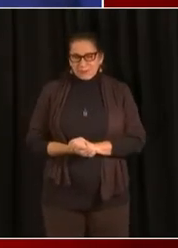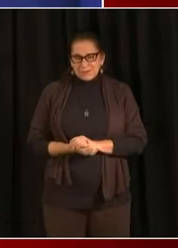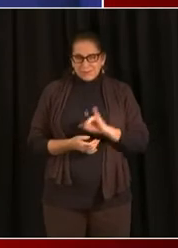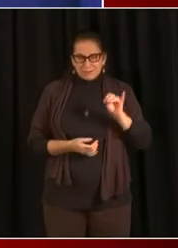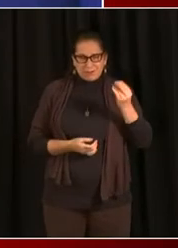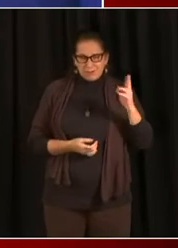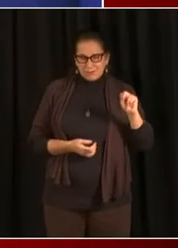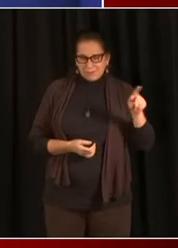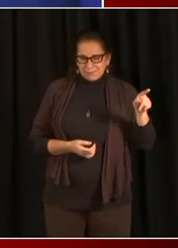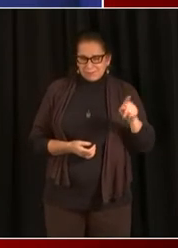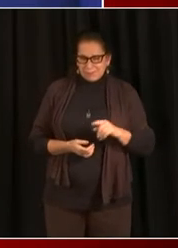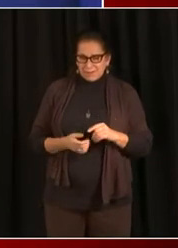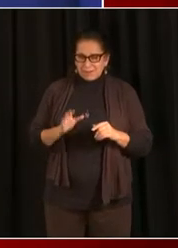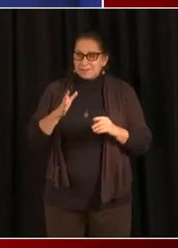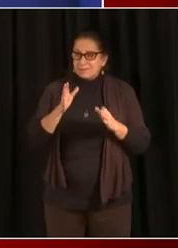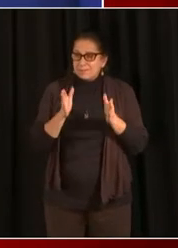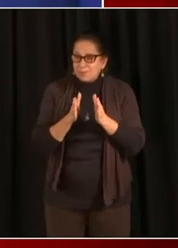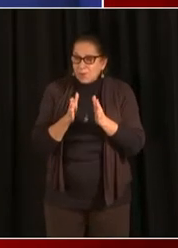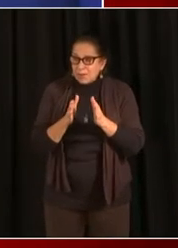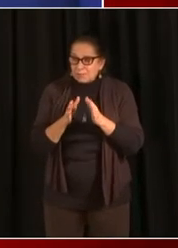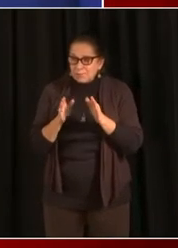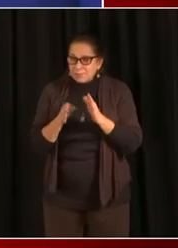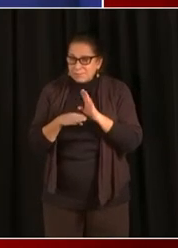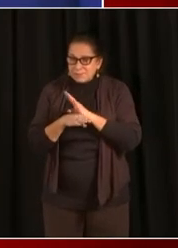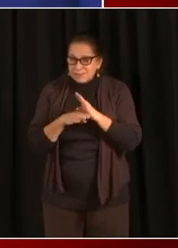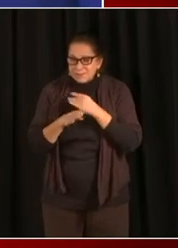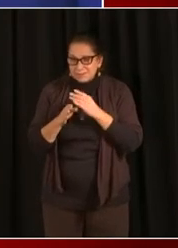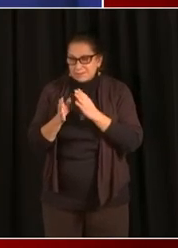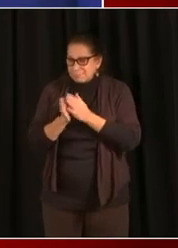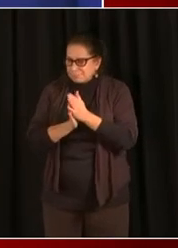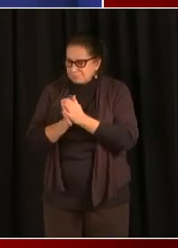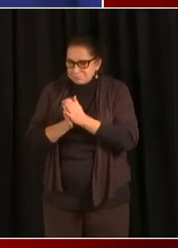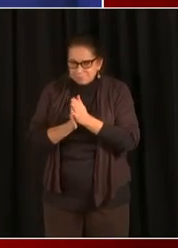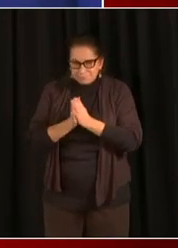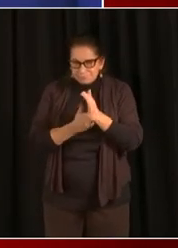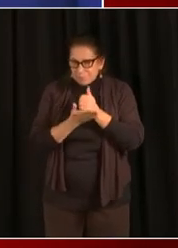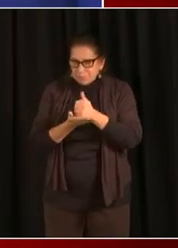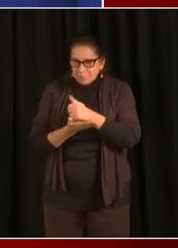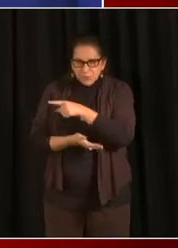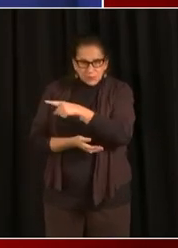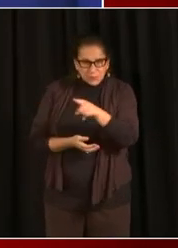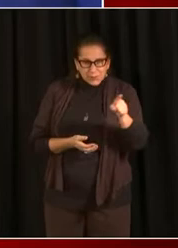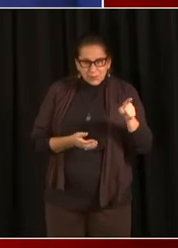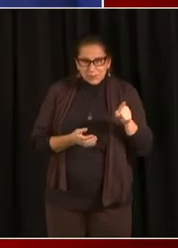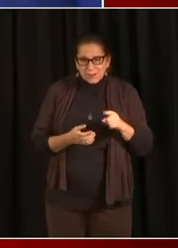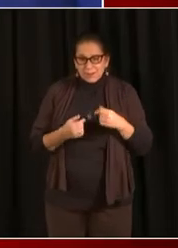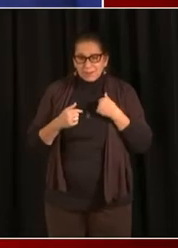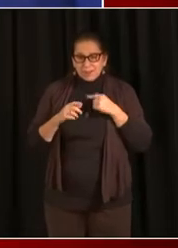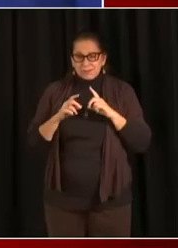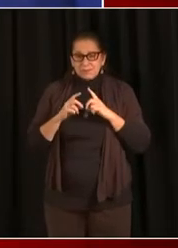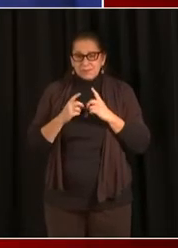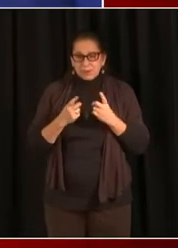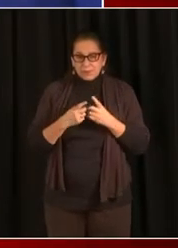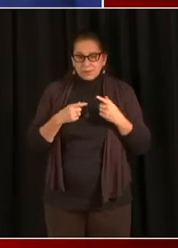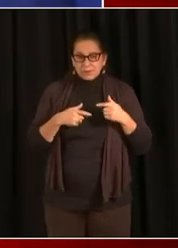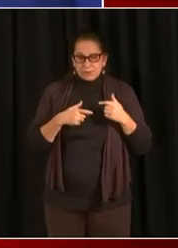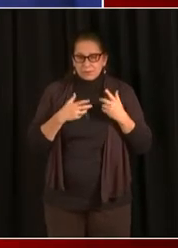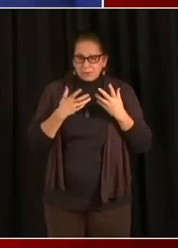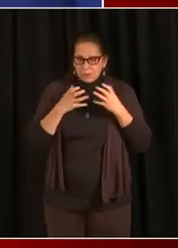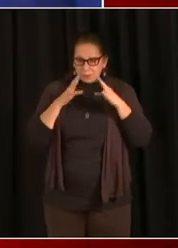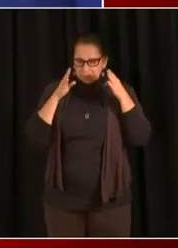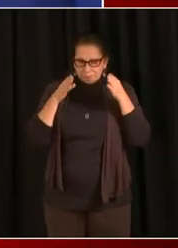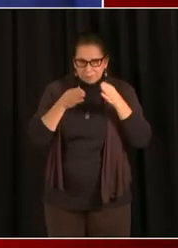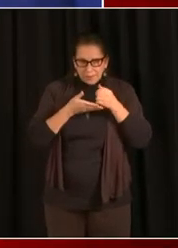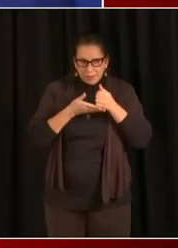know our small businesses are anxious for. Again, my name is Christy Whitfield. I'm the Director of the Department of Small and Local Business